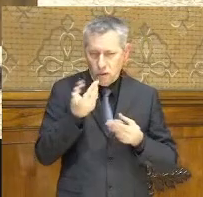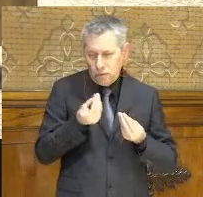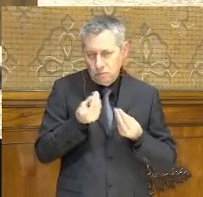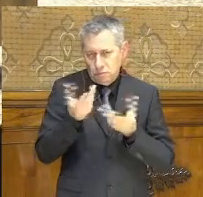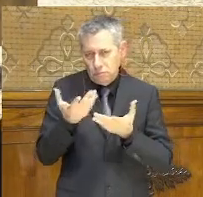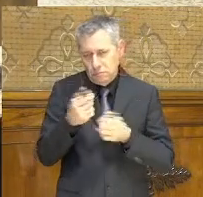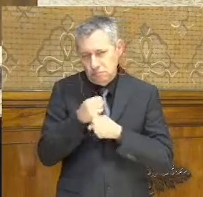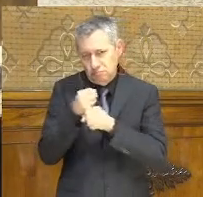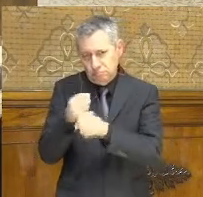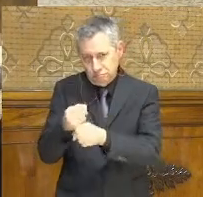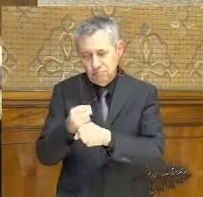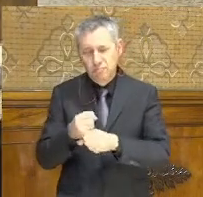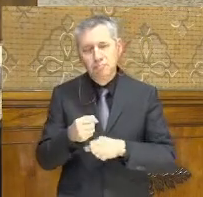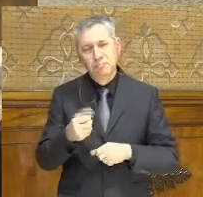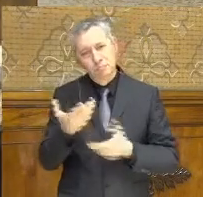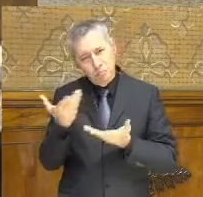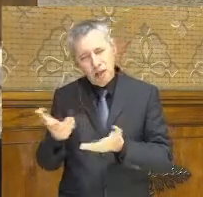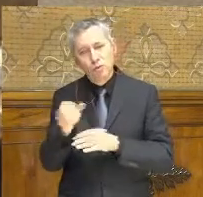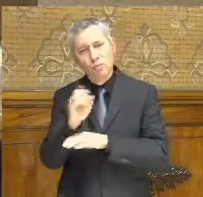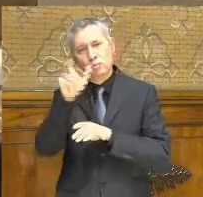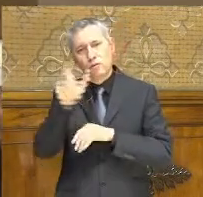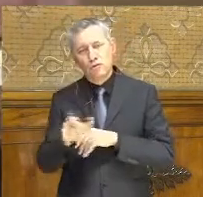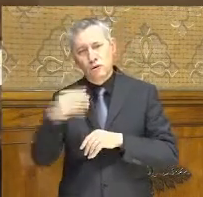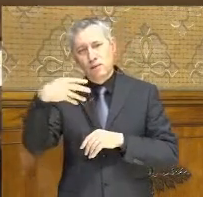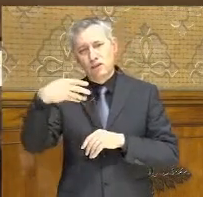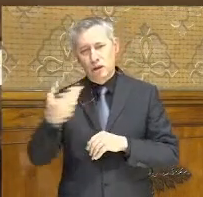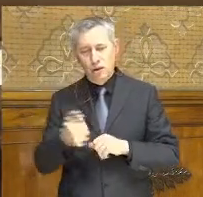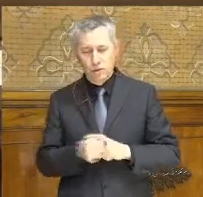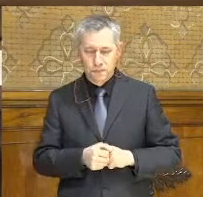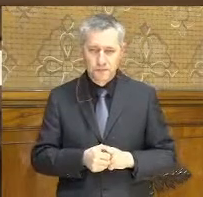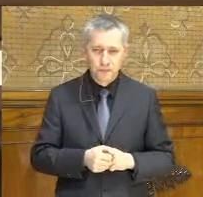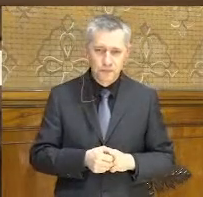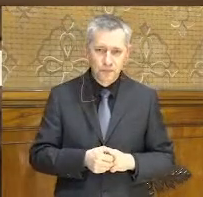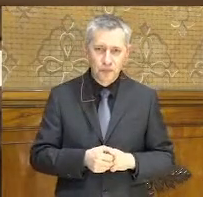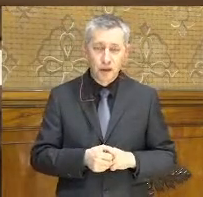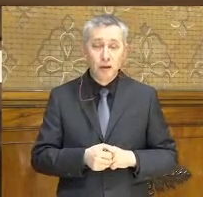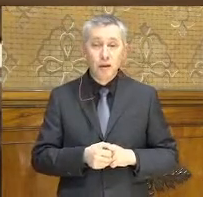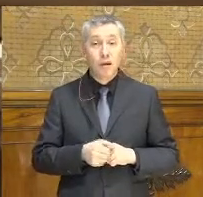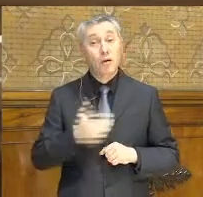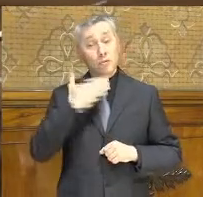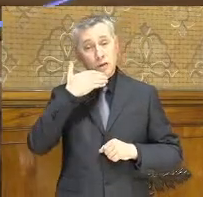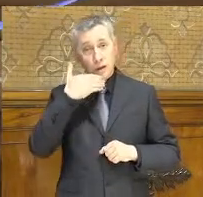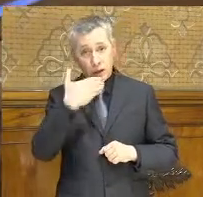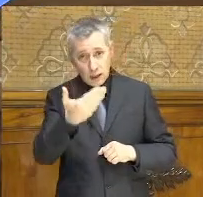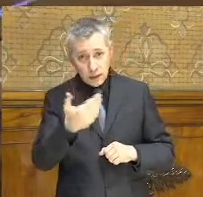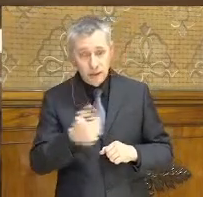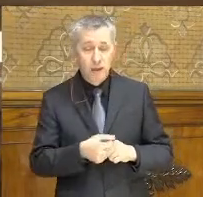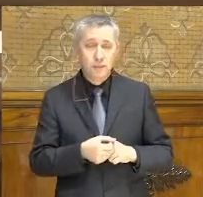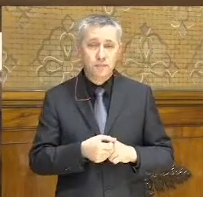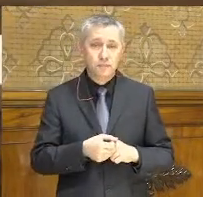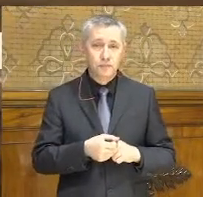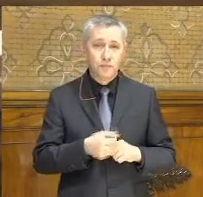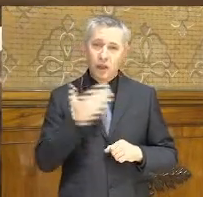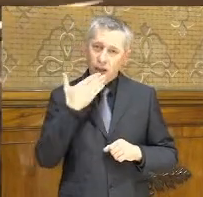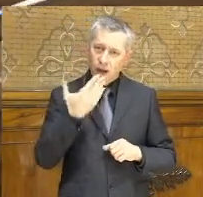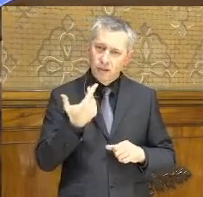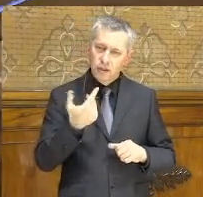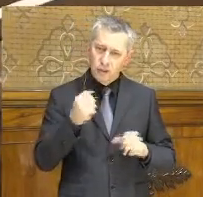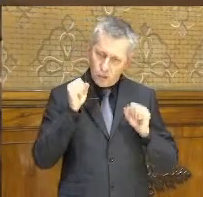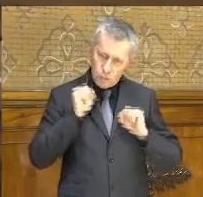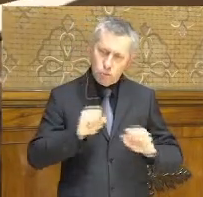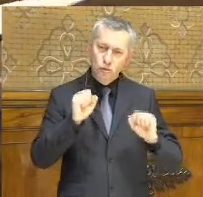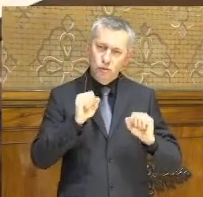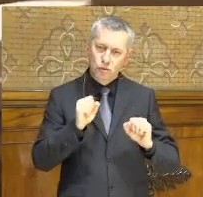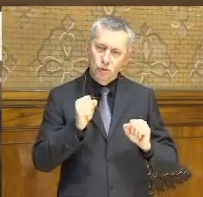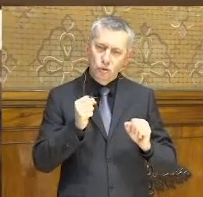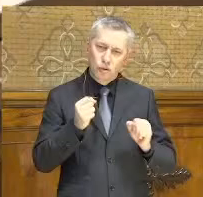so? Yes, in a certain way, thank you. Thank you for giving me this opportunity. But I have